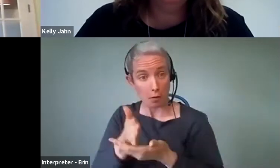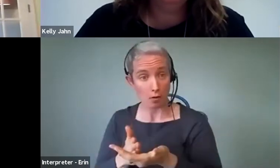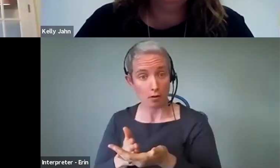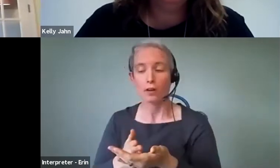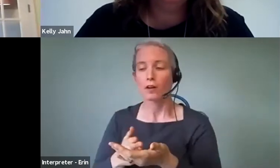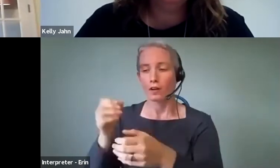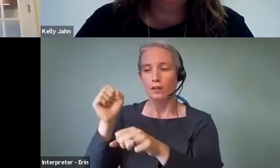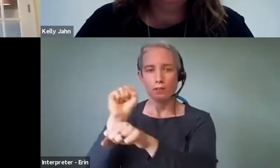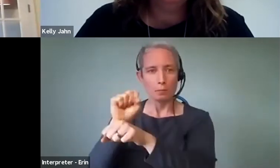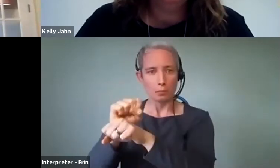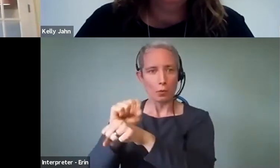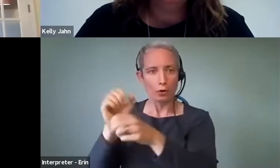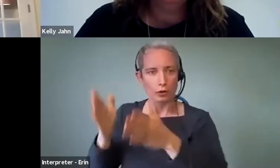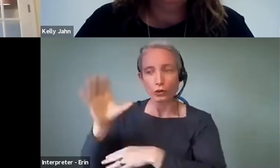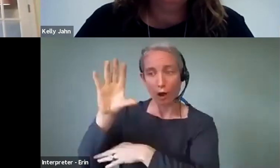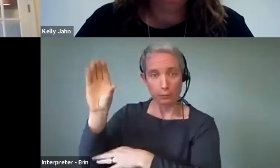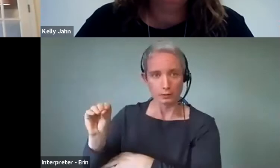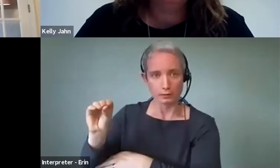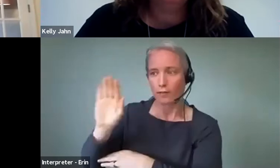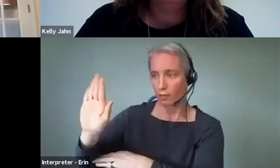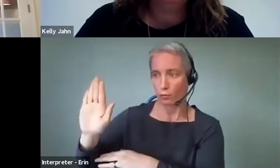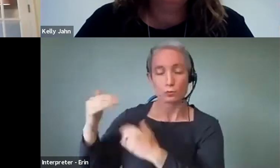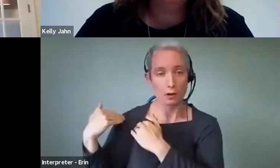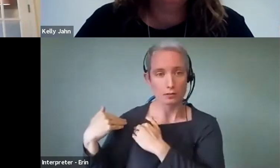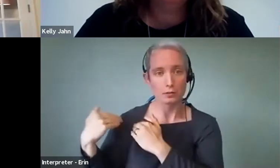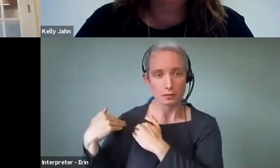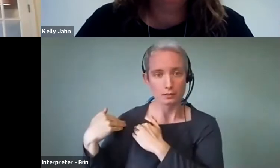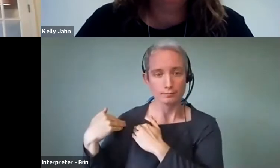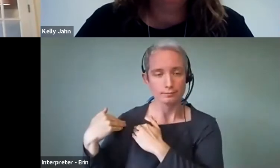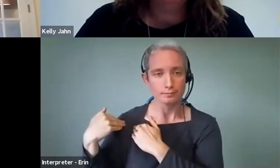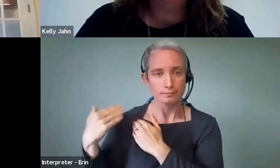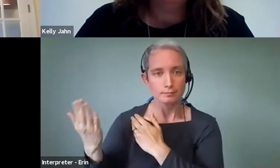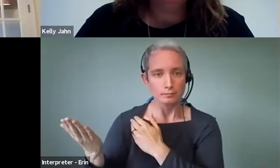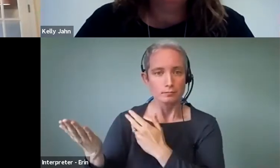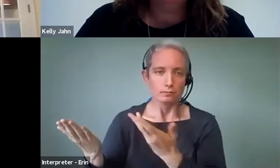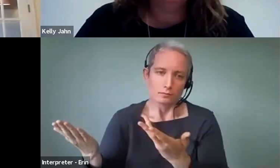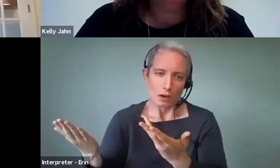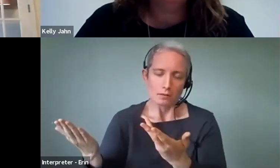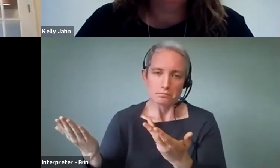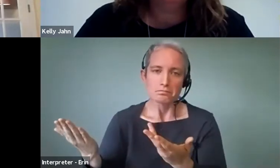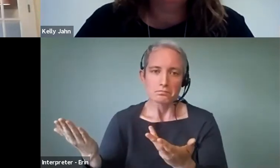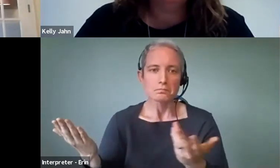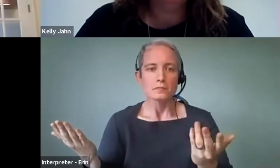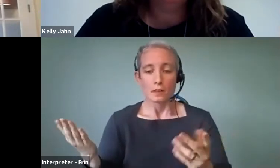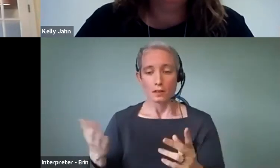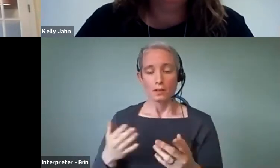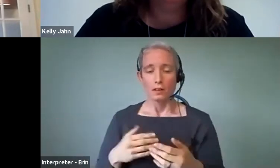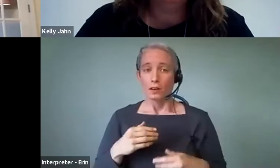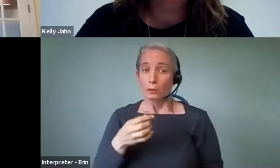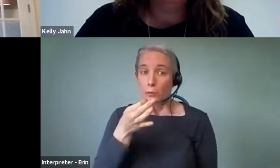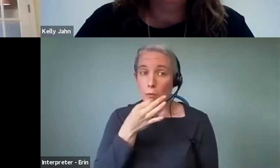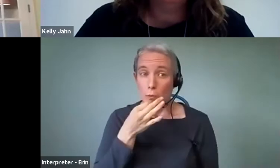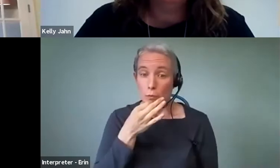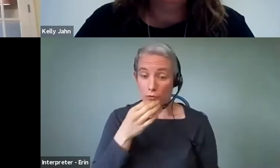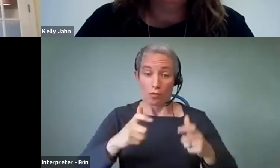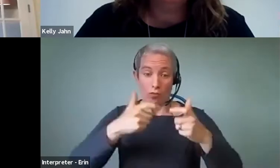employer side. There's just so much we can do, but you know, it's almost to a point, large companies are going to have trouble,